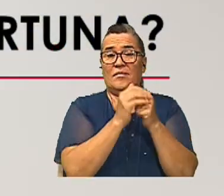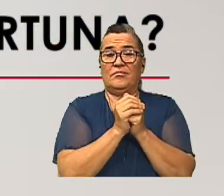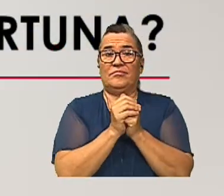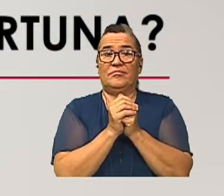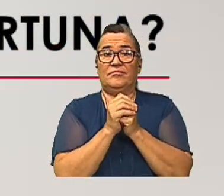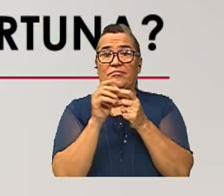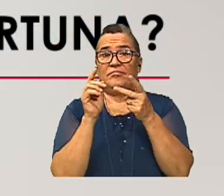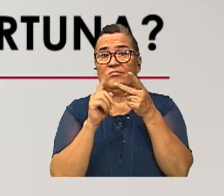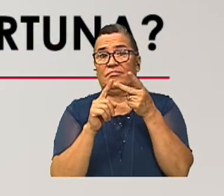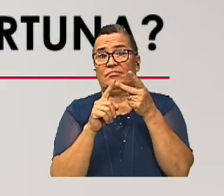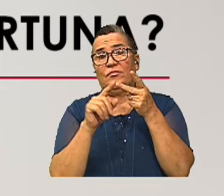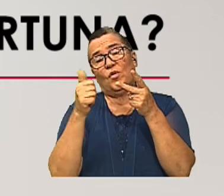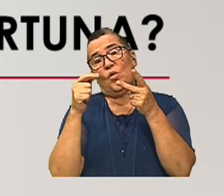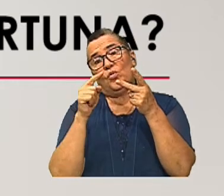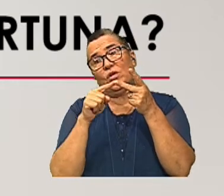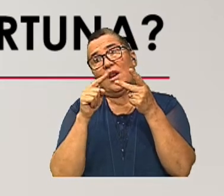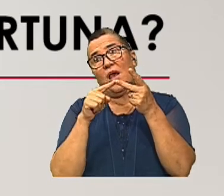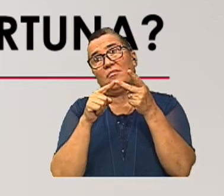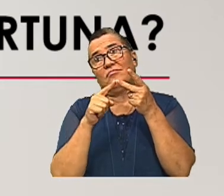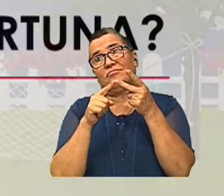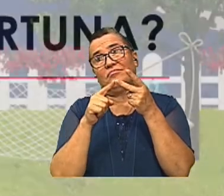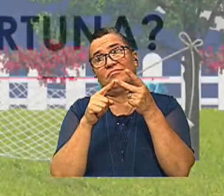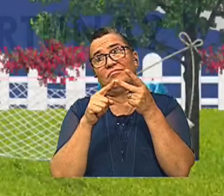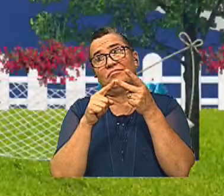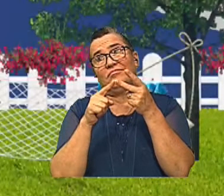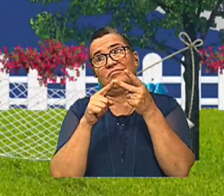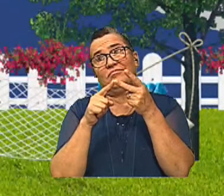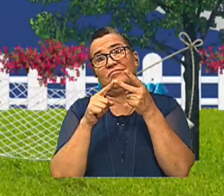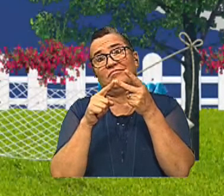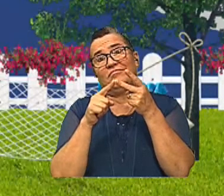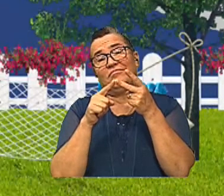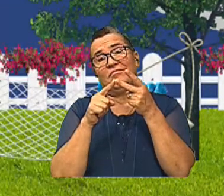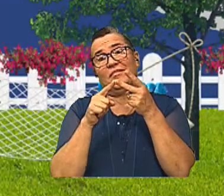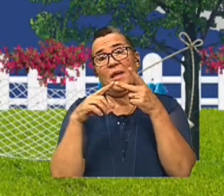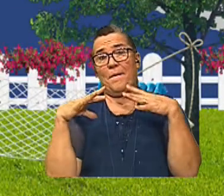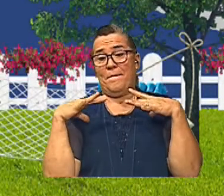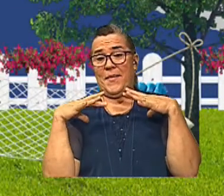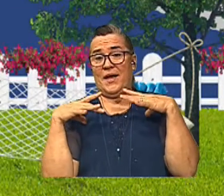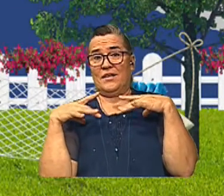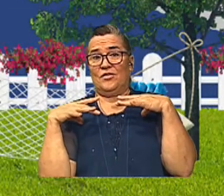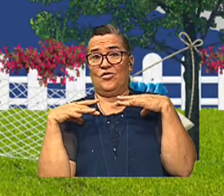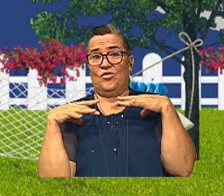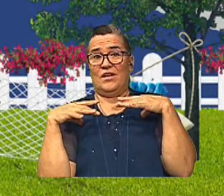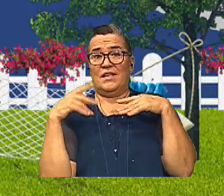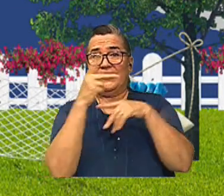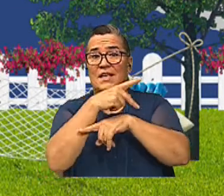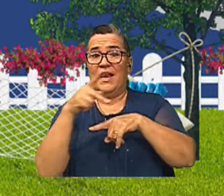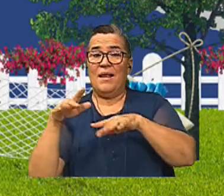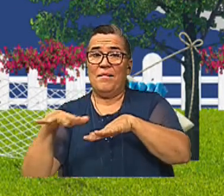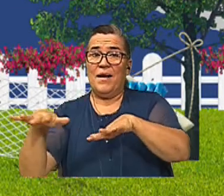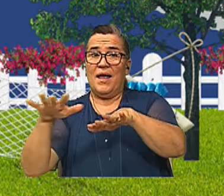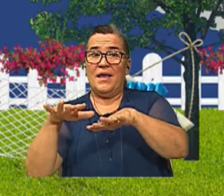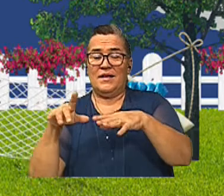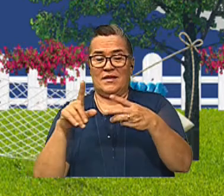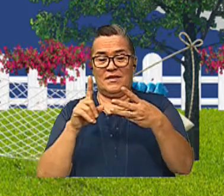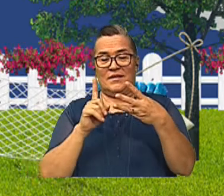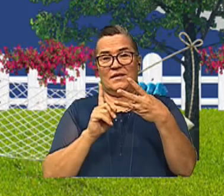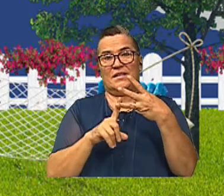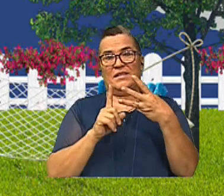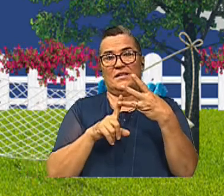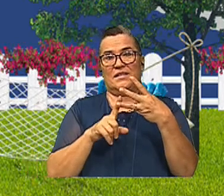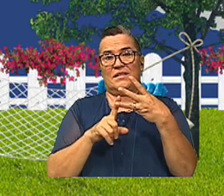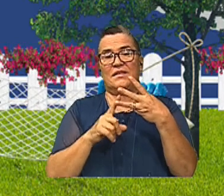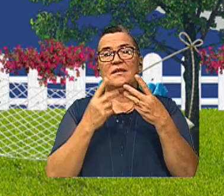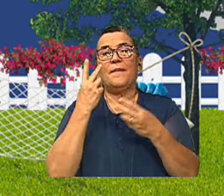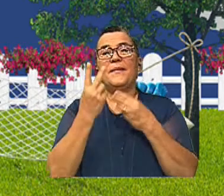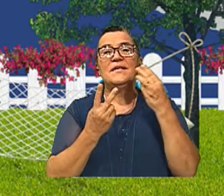The other option is vacation to the beach. And the other was a visit